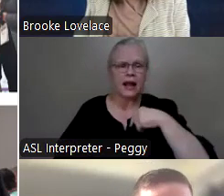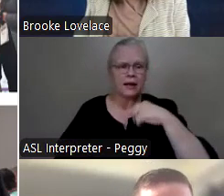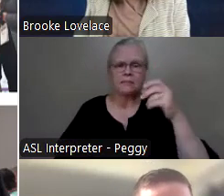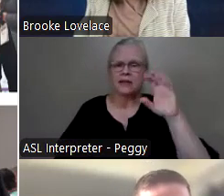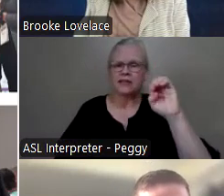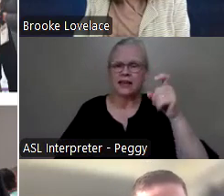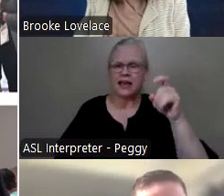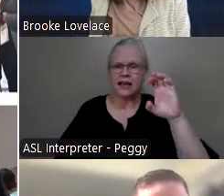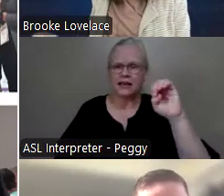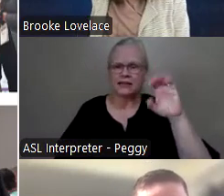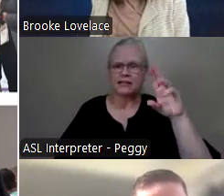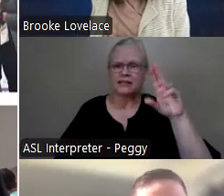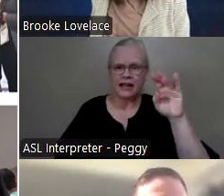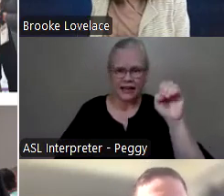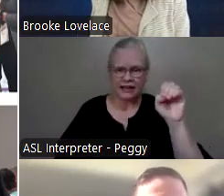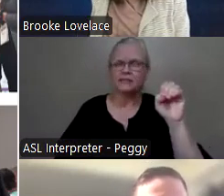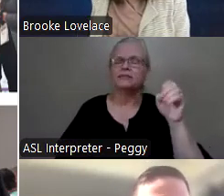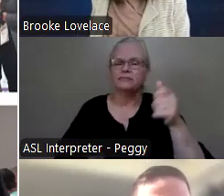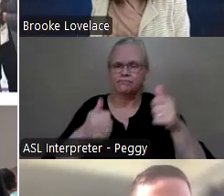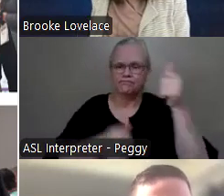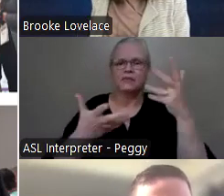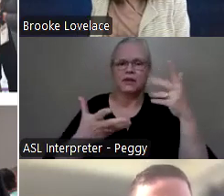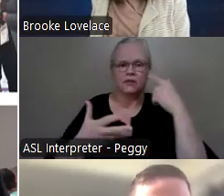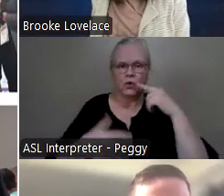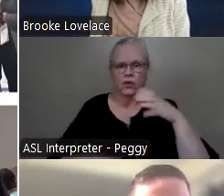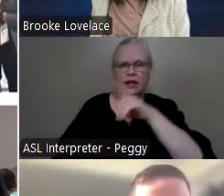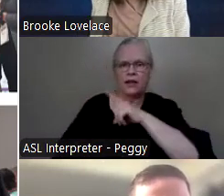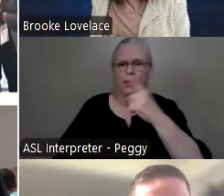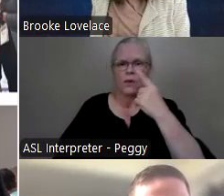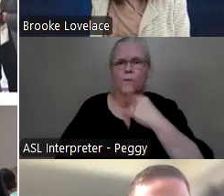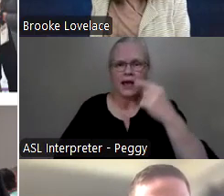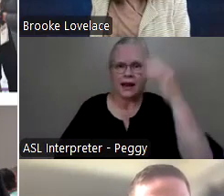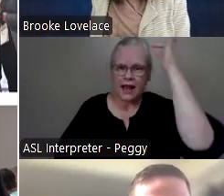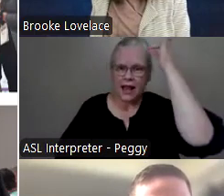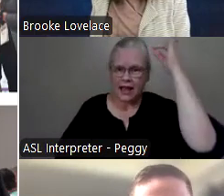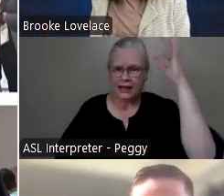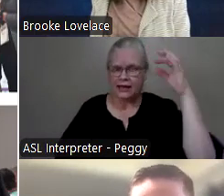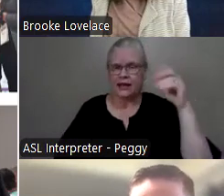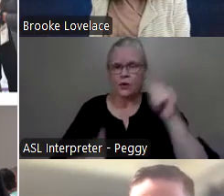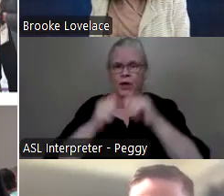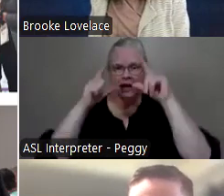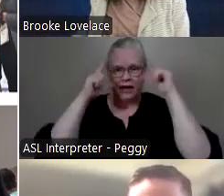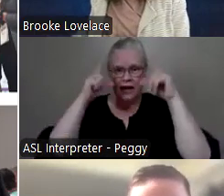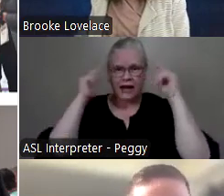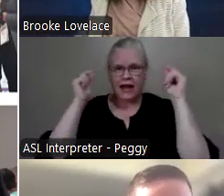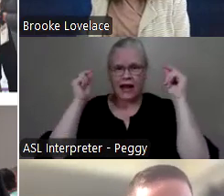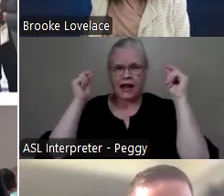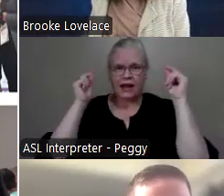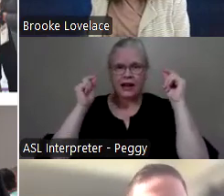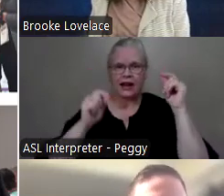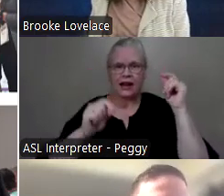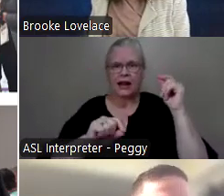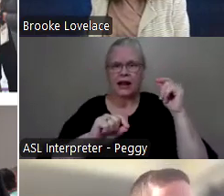And actually on that first screen there's a redhead with glasses and a leopard print dress. That's my